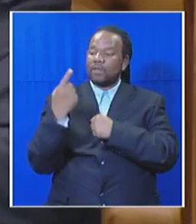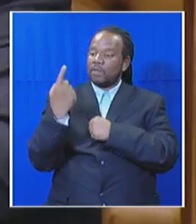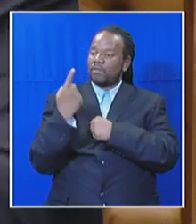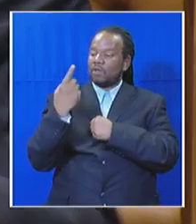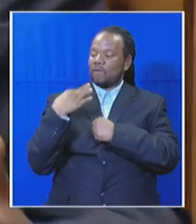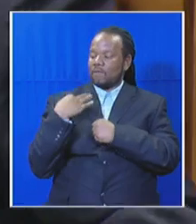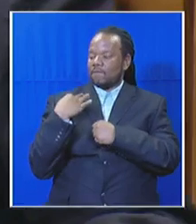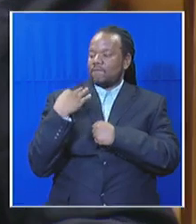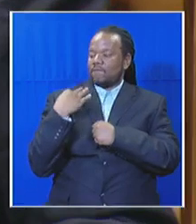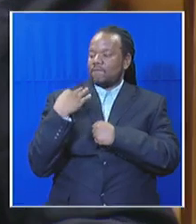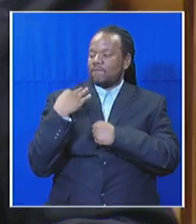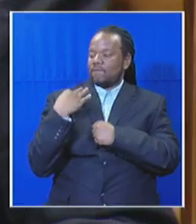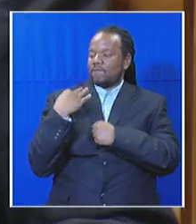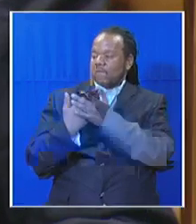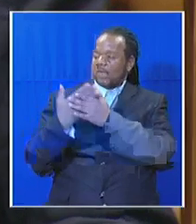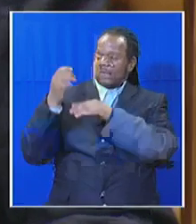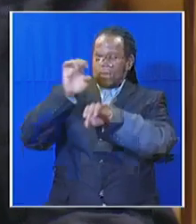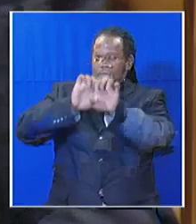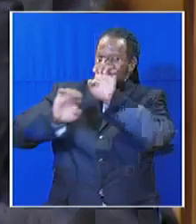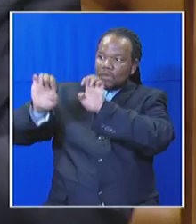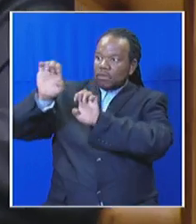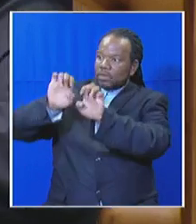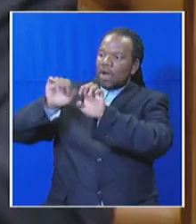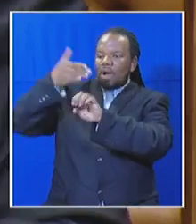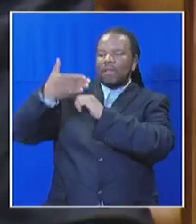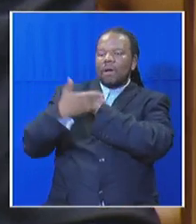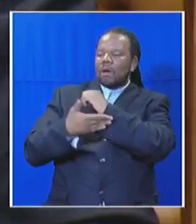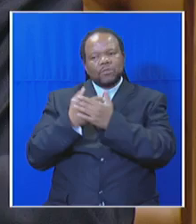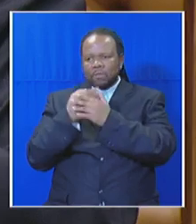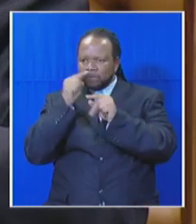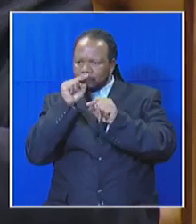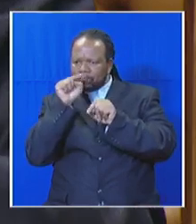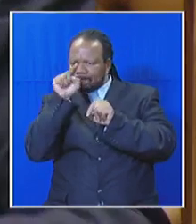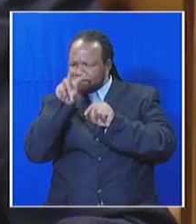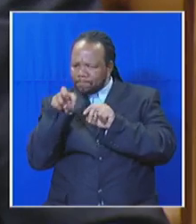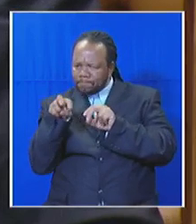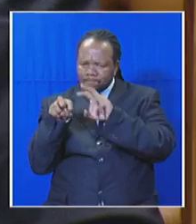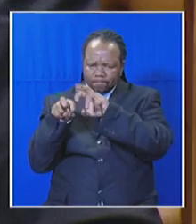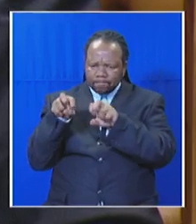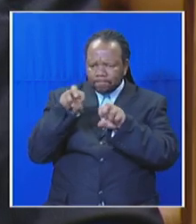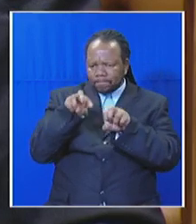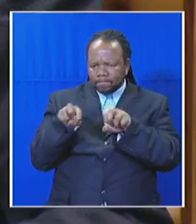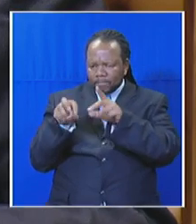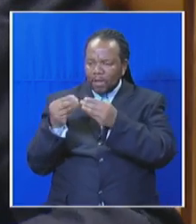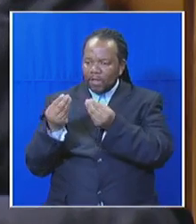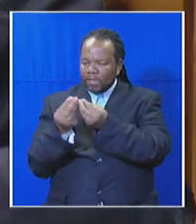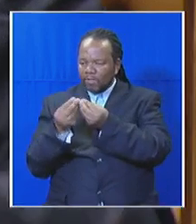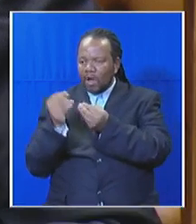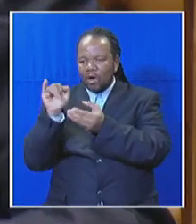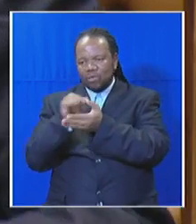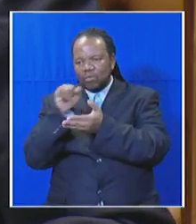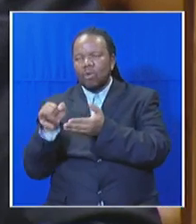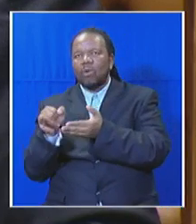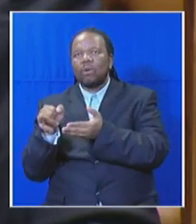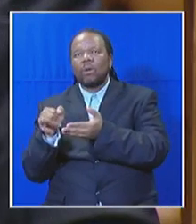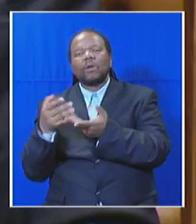be evaluated by their who can be very critical that are being wrongly done. And it is